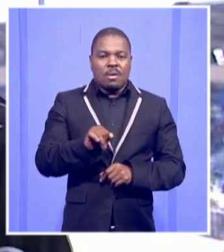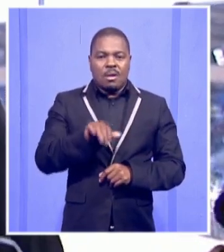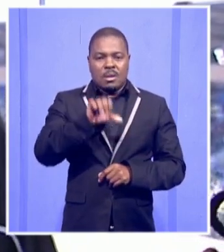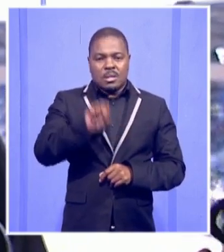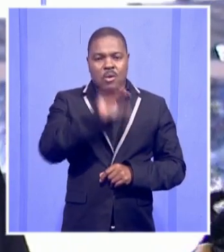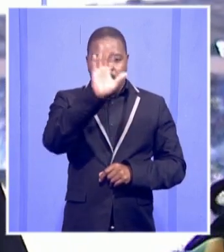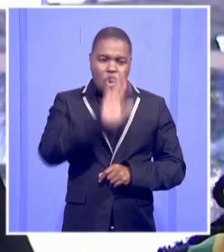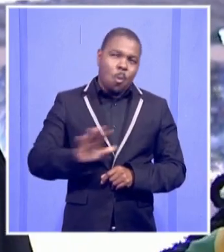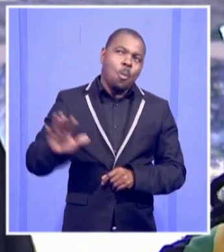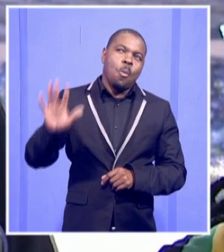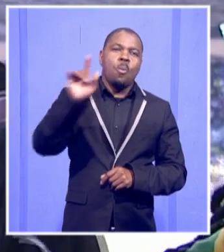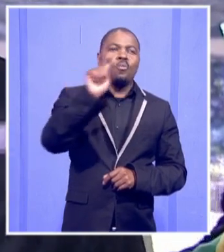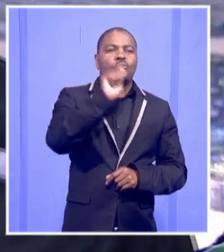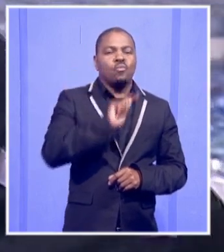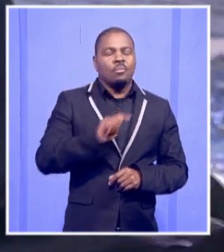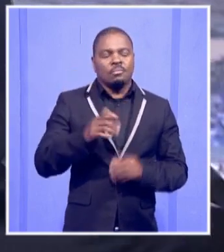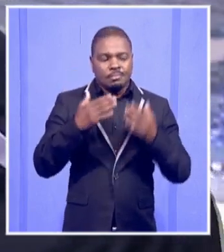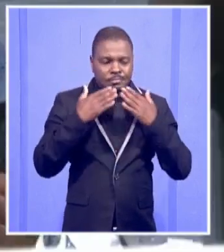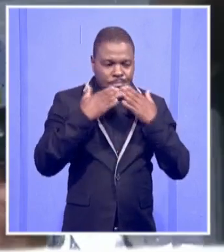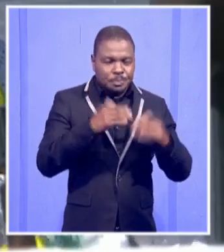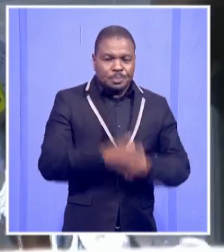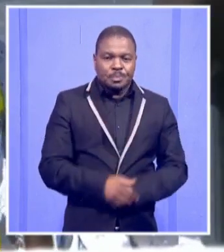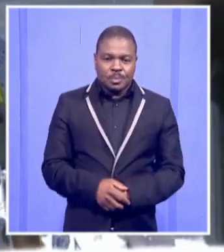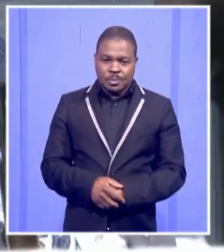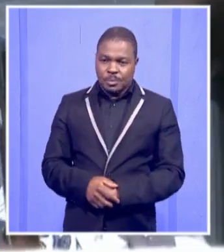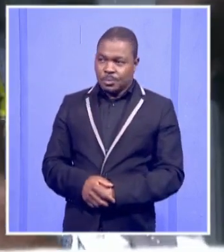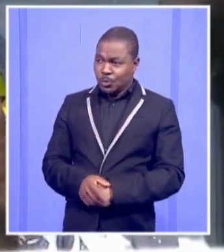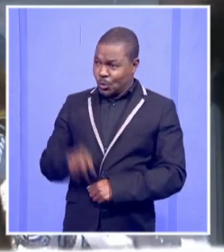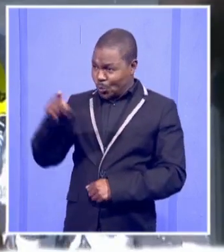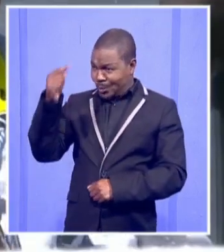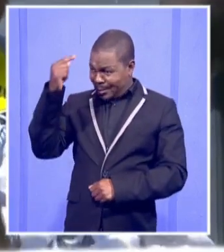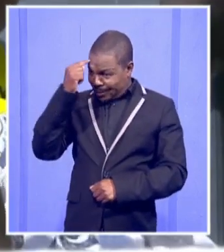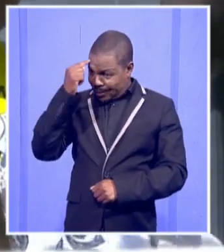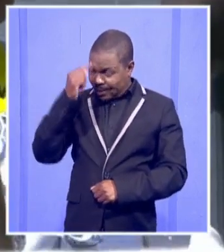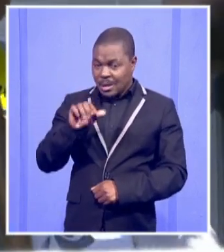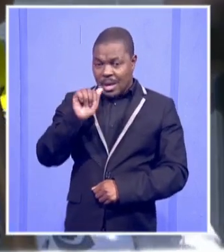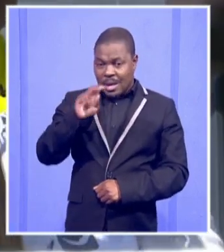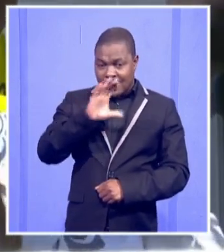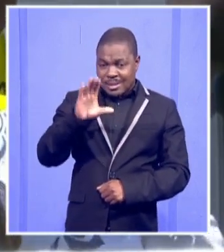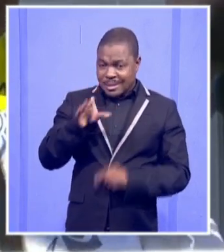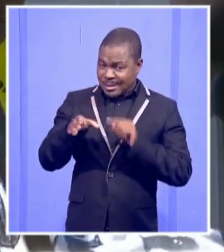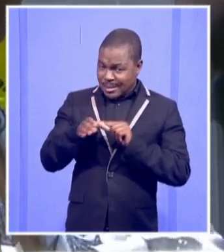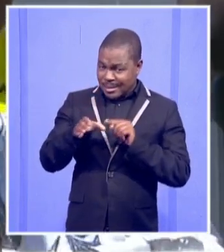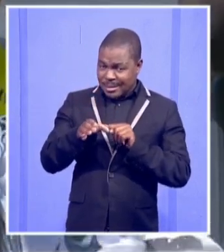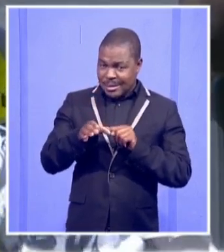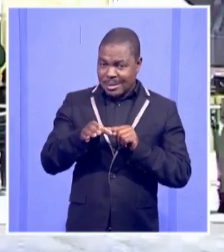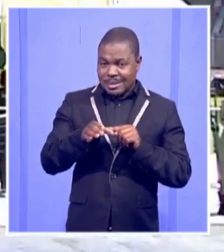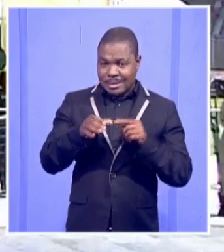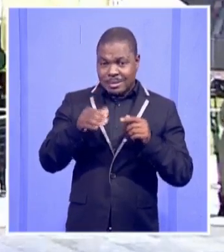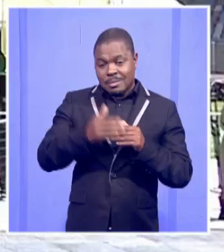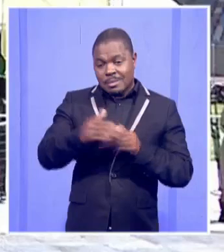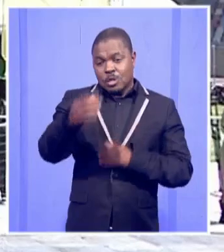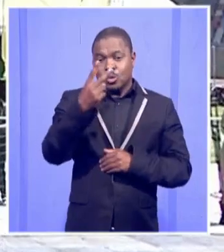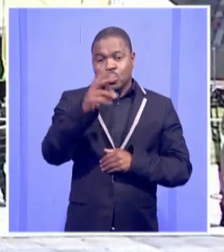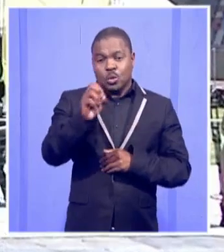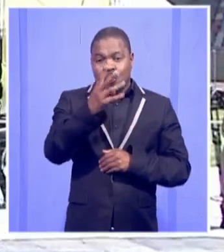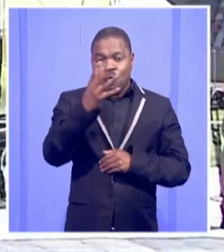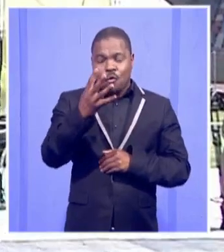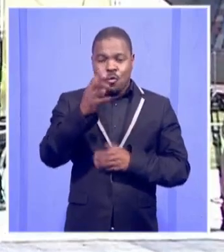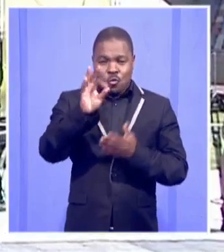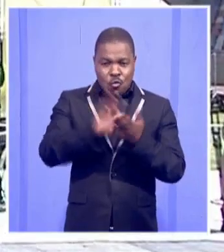country yabo. Do you think that the ANC will still win the 2024